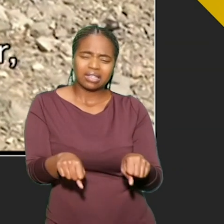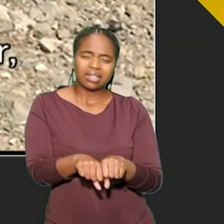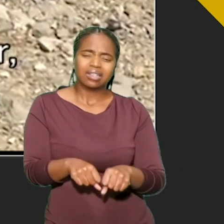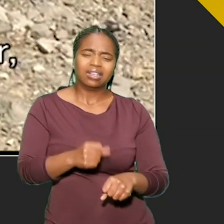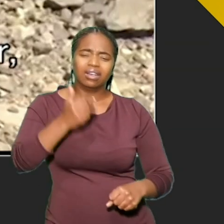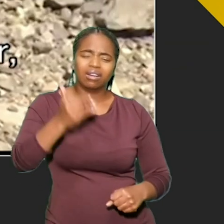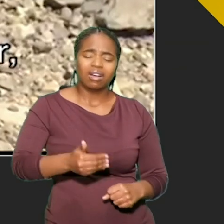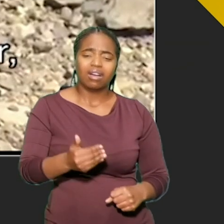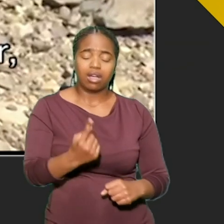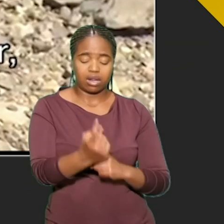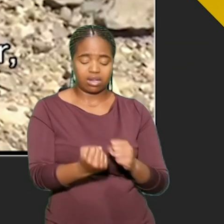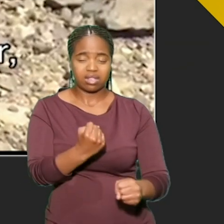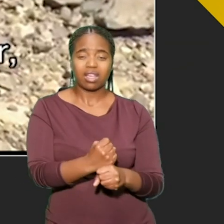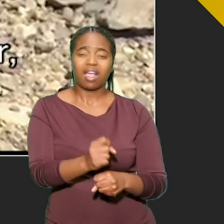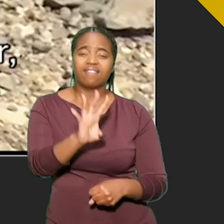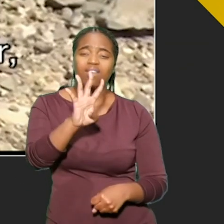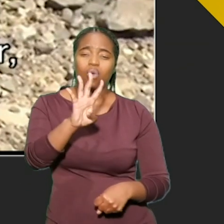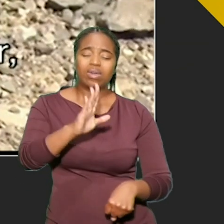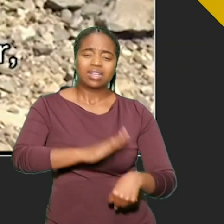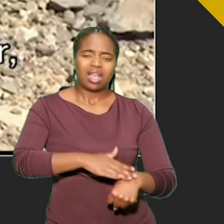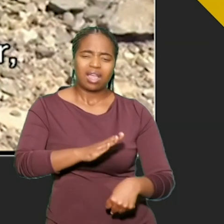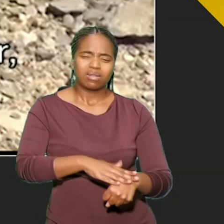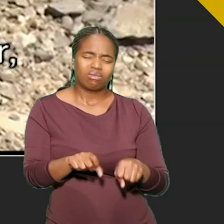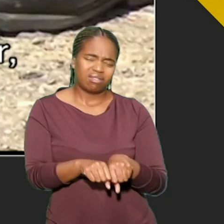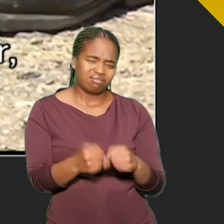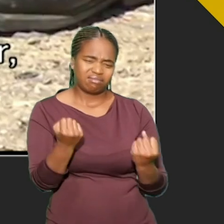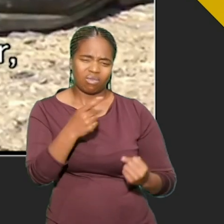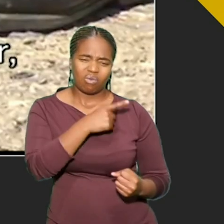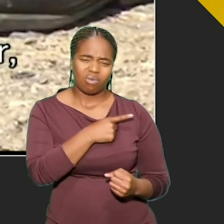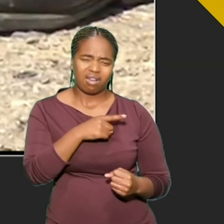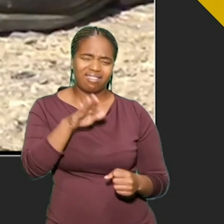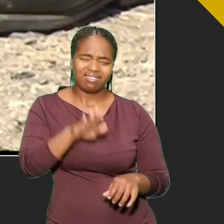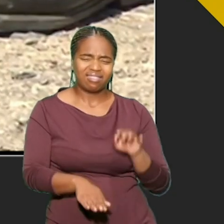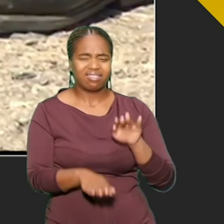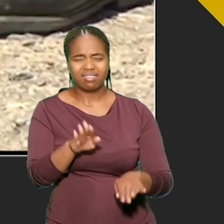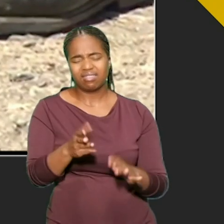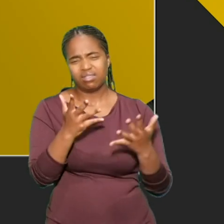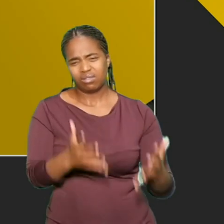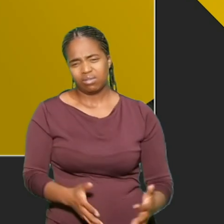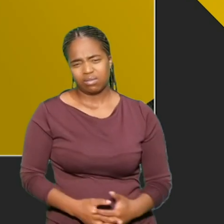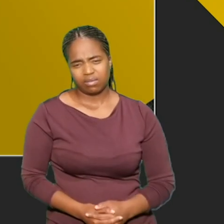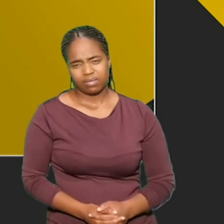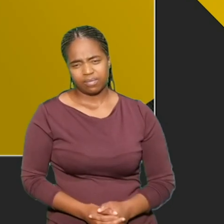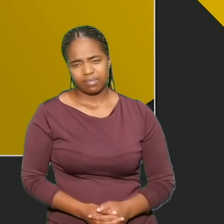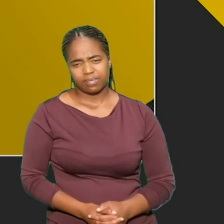sizithengelwa kayifongo ziyaguga ngenxa yale ndlela siyihambayo